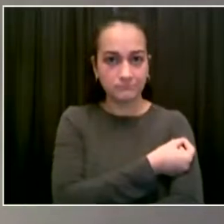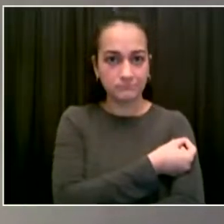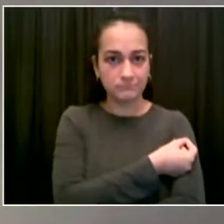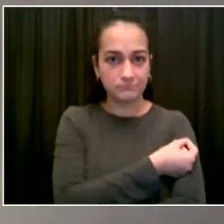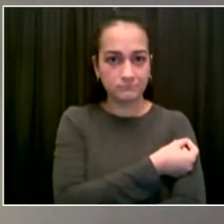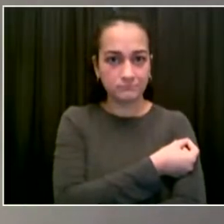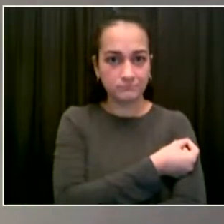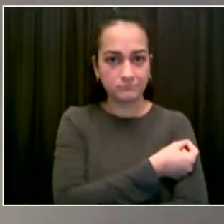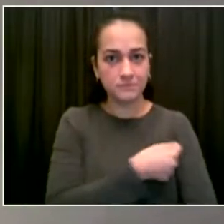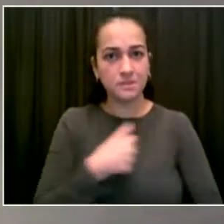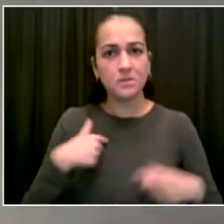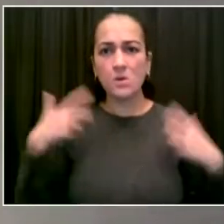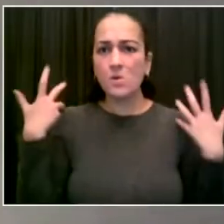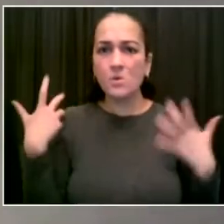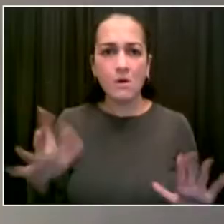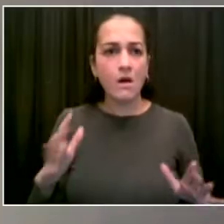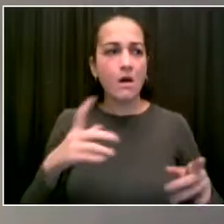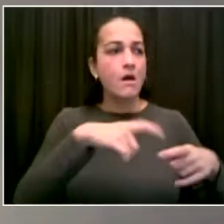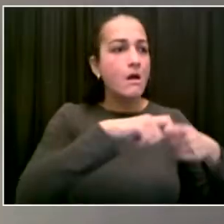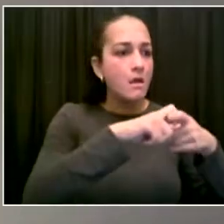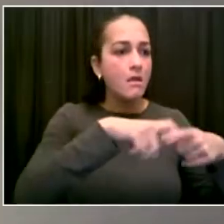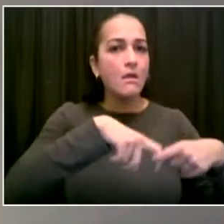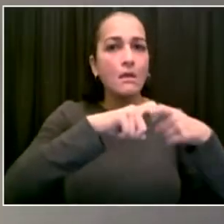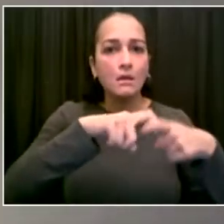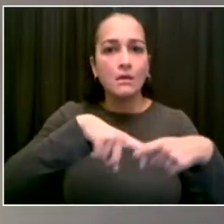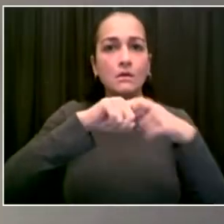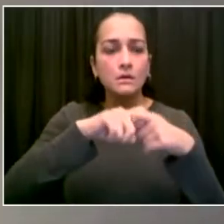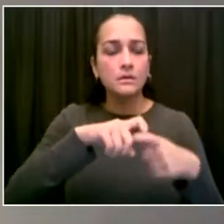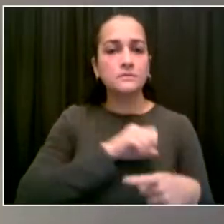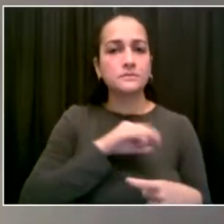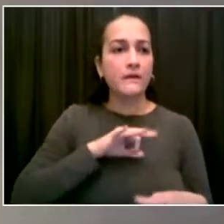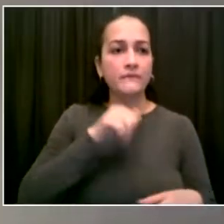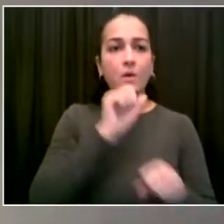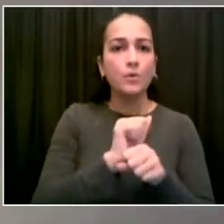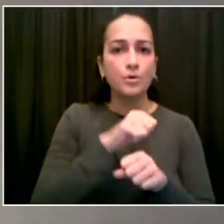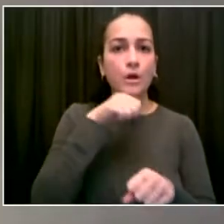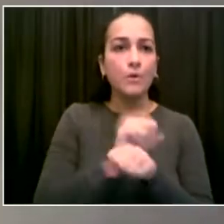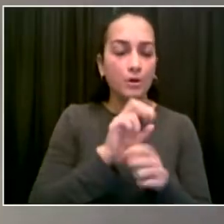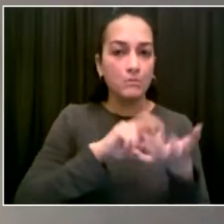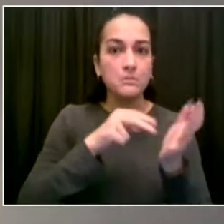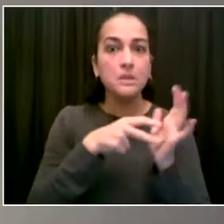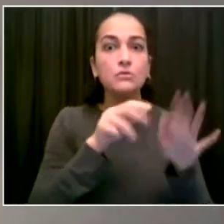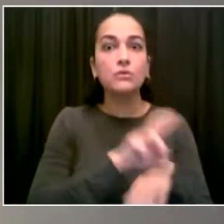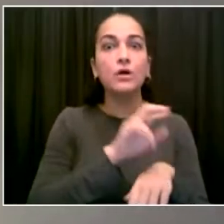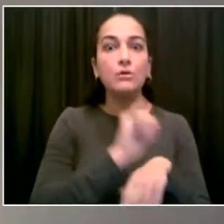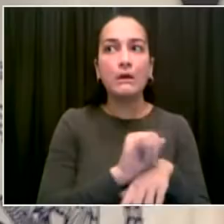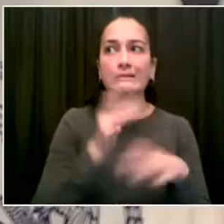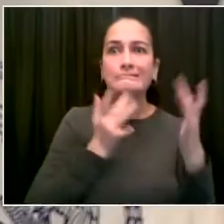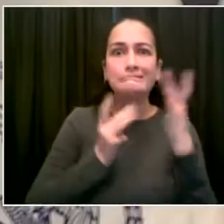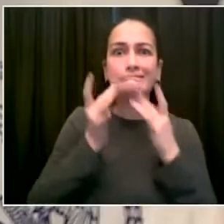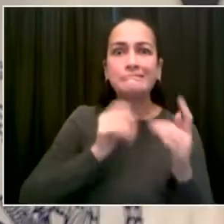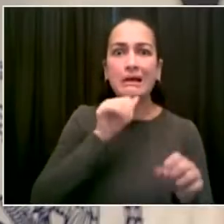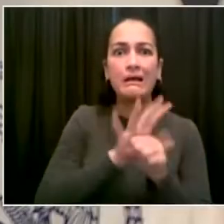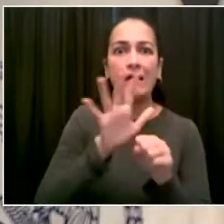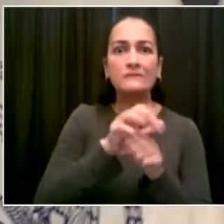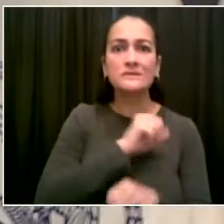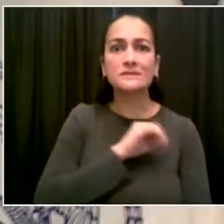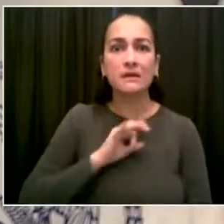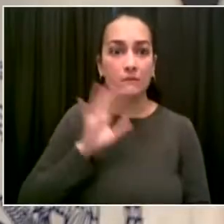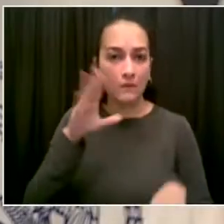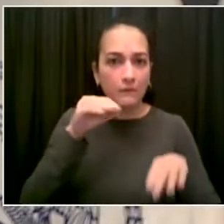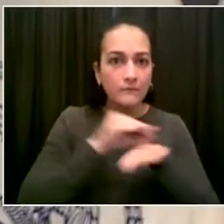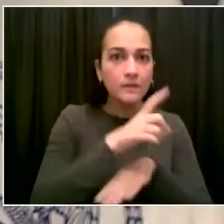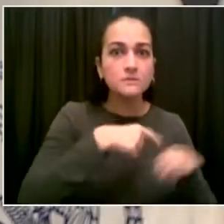fully vaccinated right away, we've handled the most critical portion. Thank you, sir. Thank you. Go ahead, Gloria.